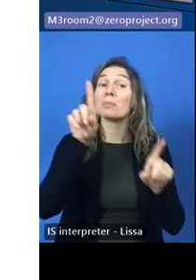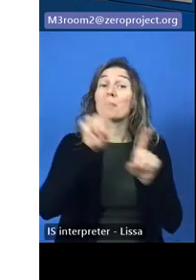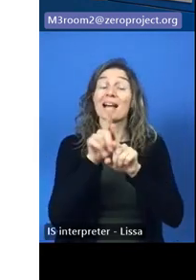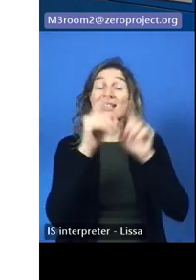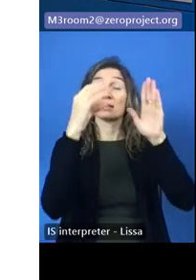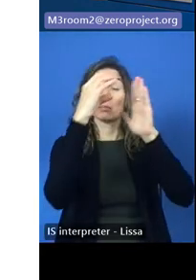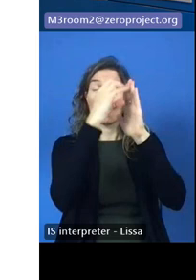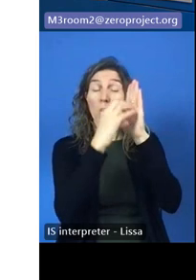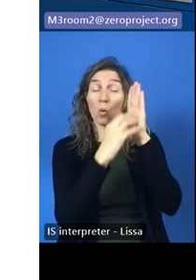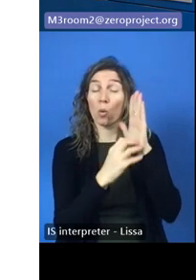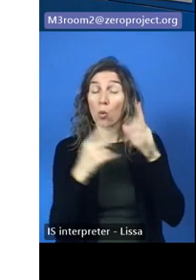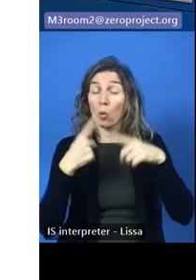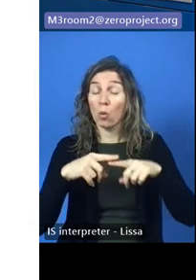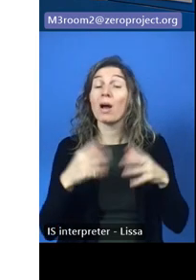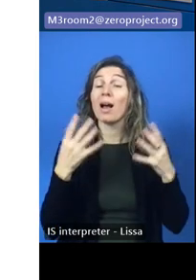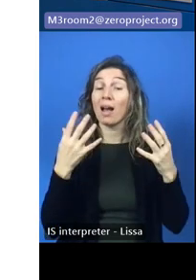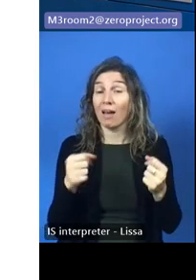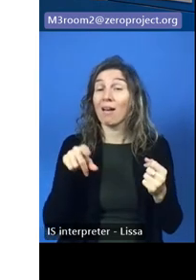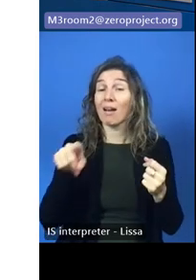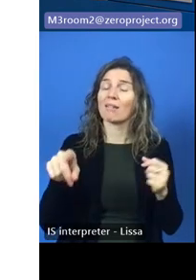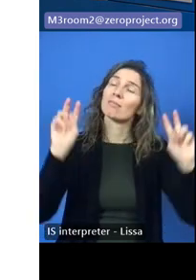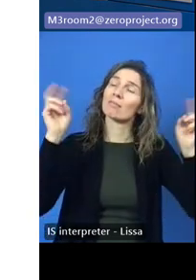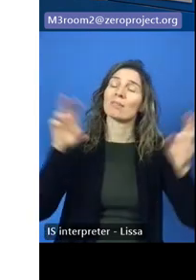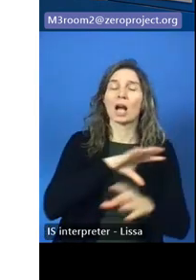they call inclusive education center.